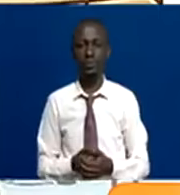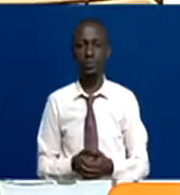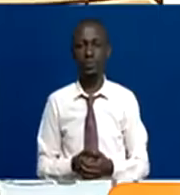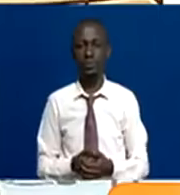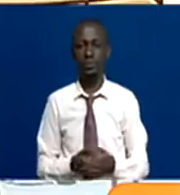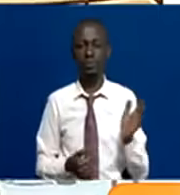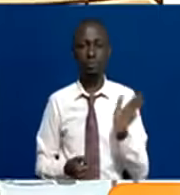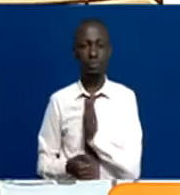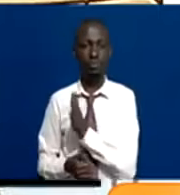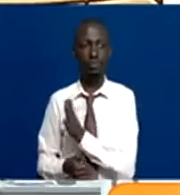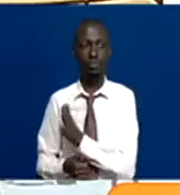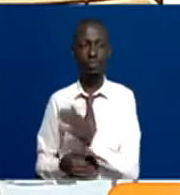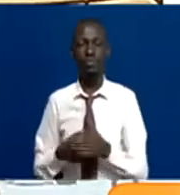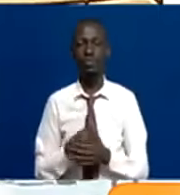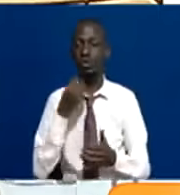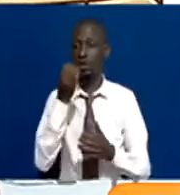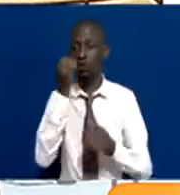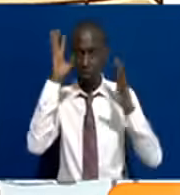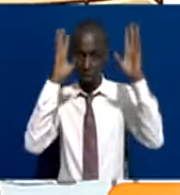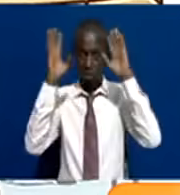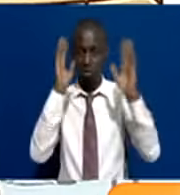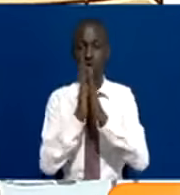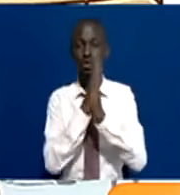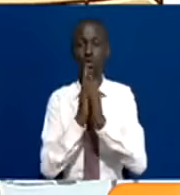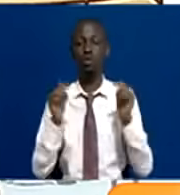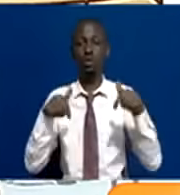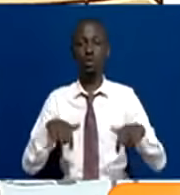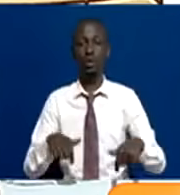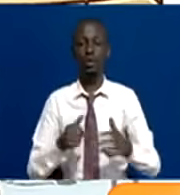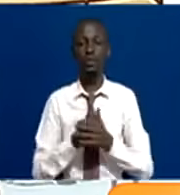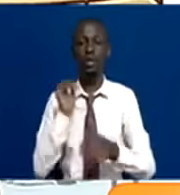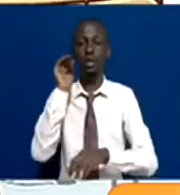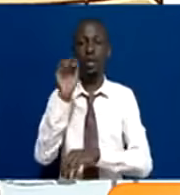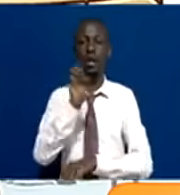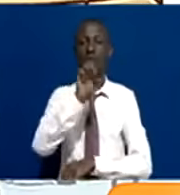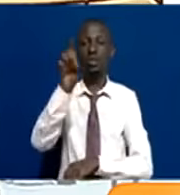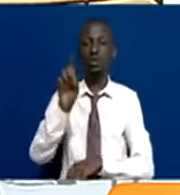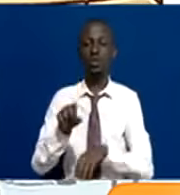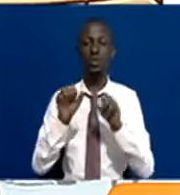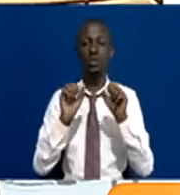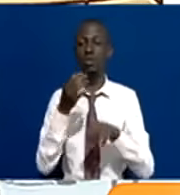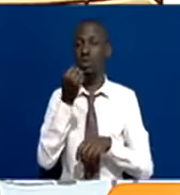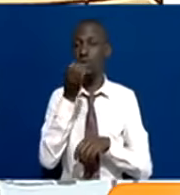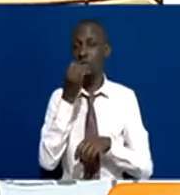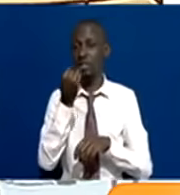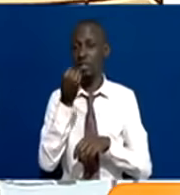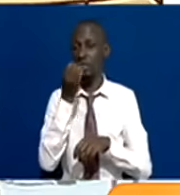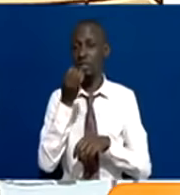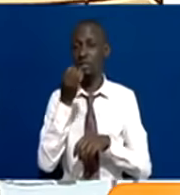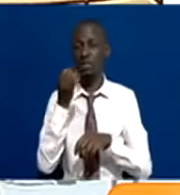to our food innovation feature tonight. And we have a question for you. Would you consume ugali made